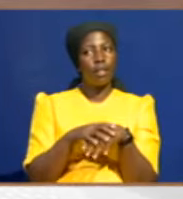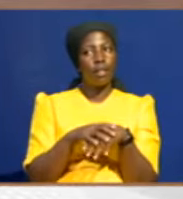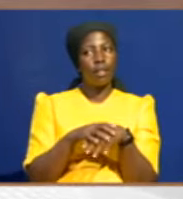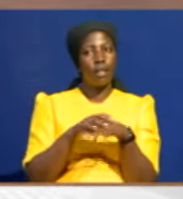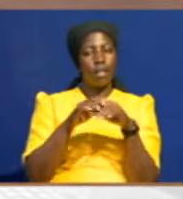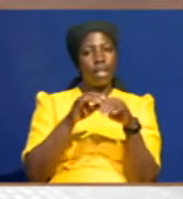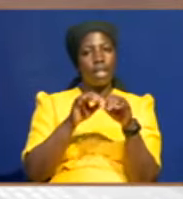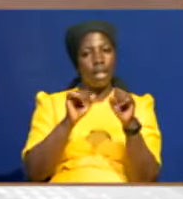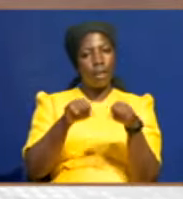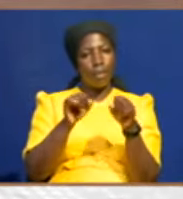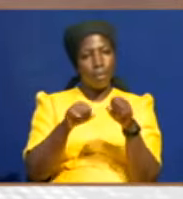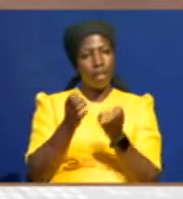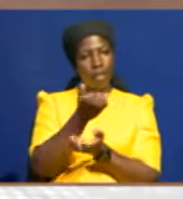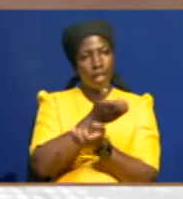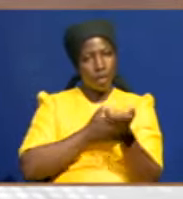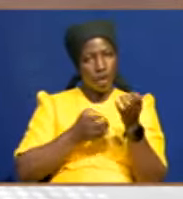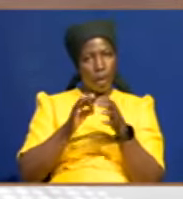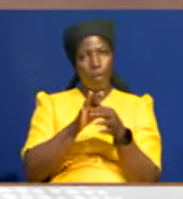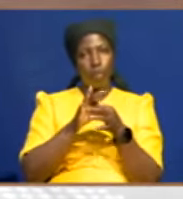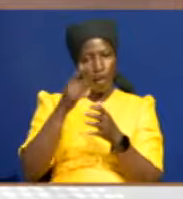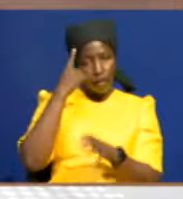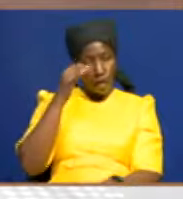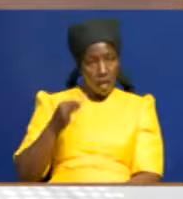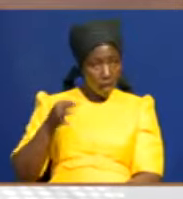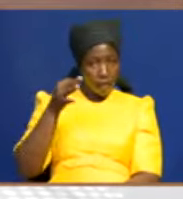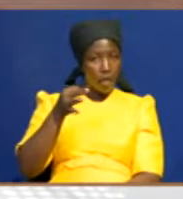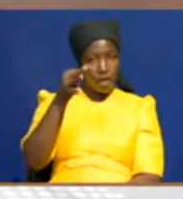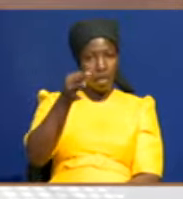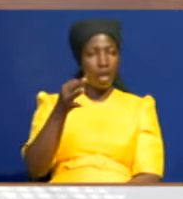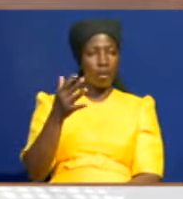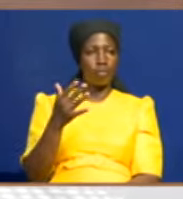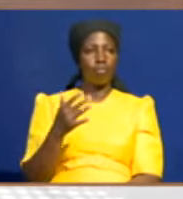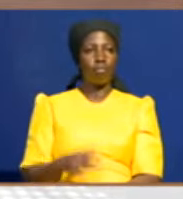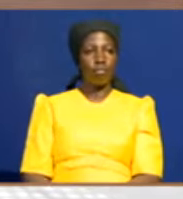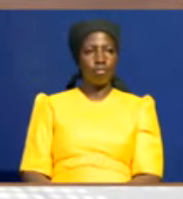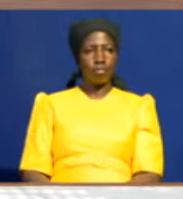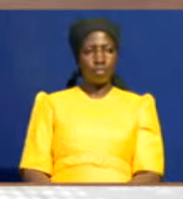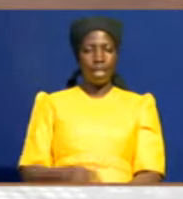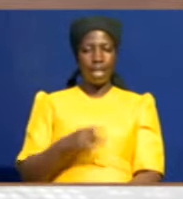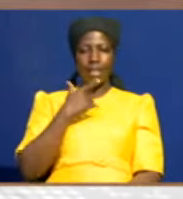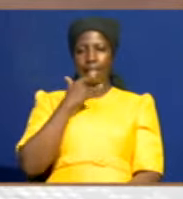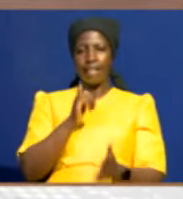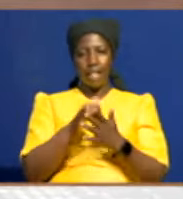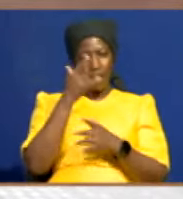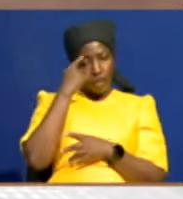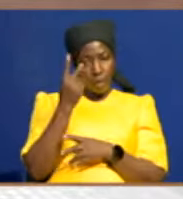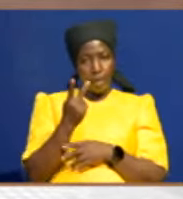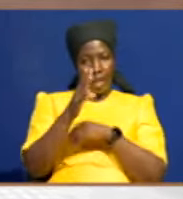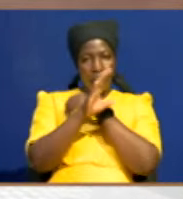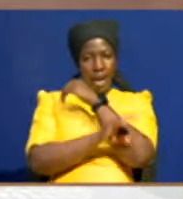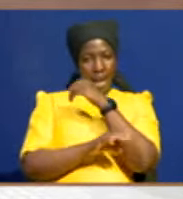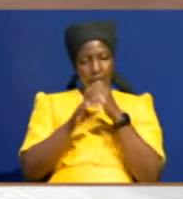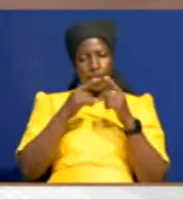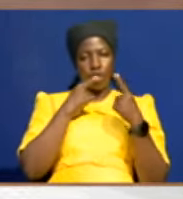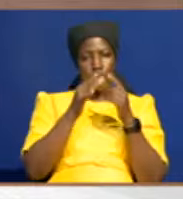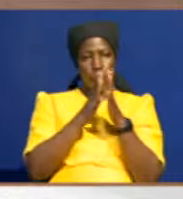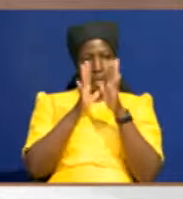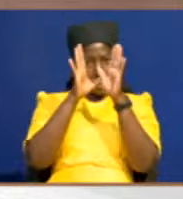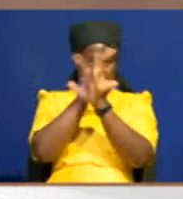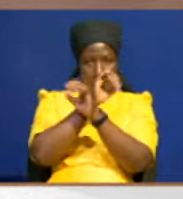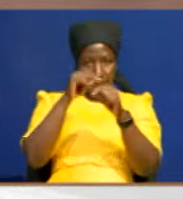potential of economic cooperation for the future. I firmly believe in this for both our countries. We talked with Mr. President today.